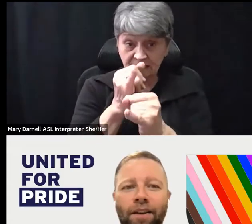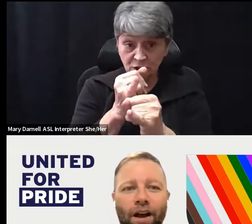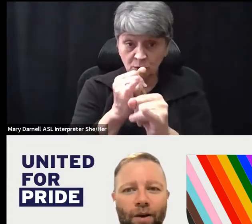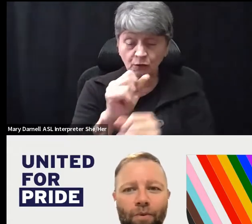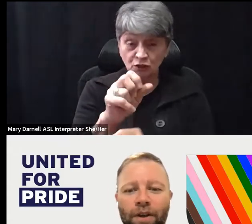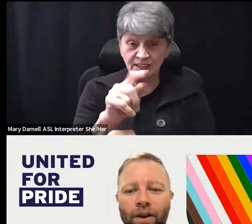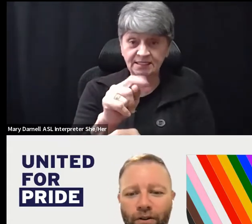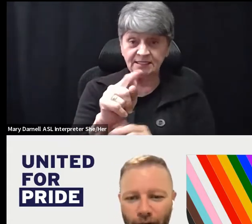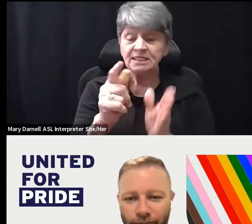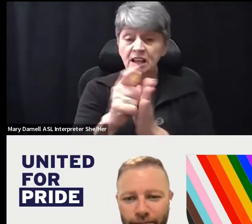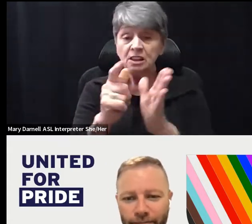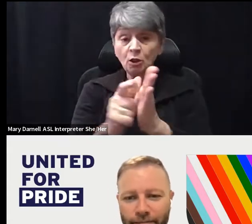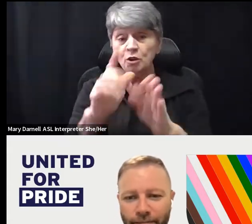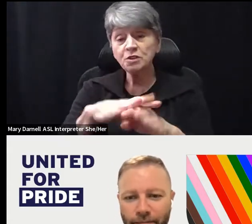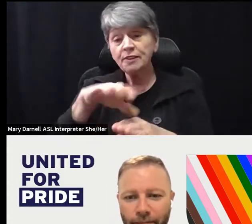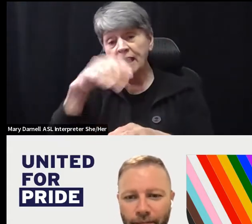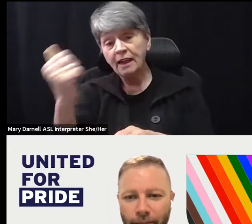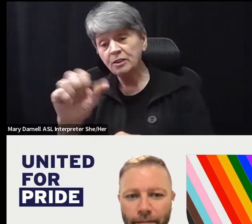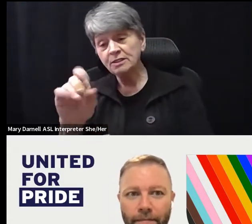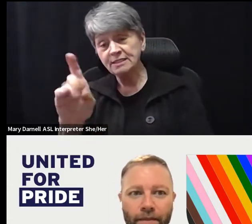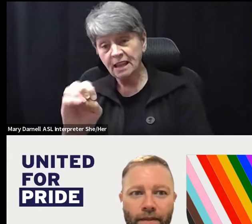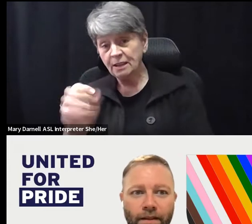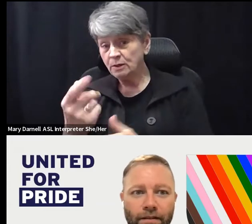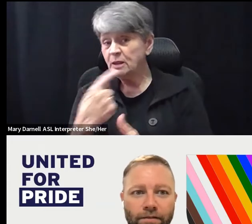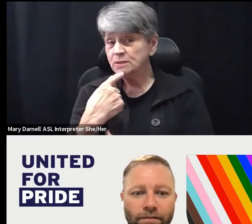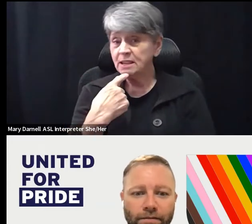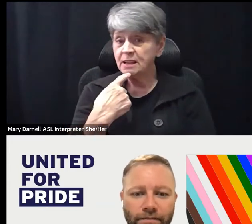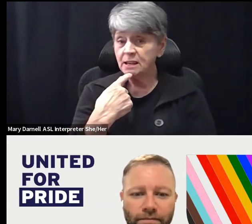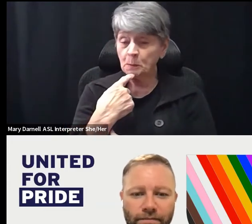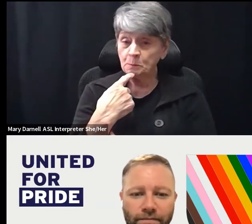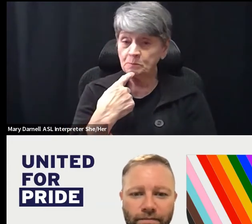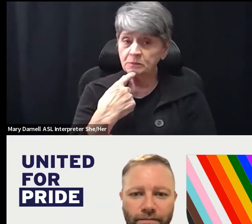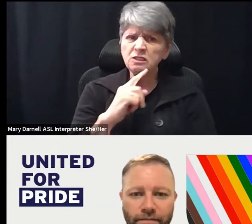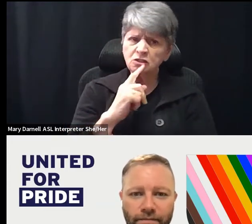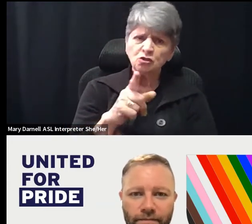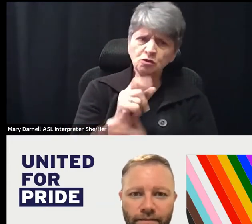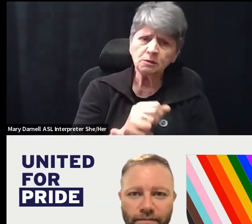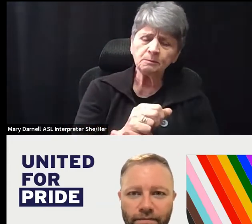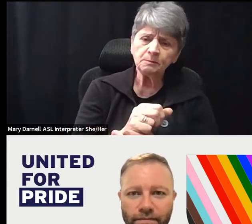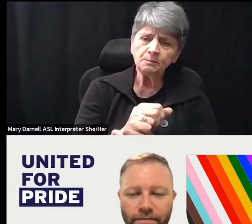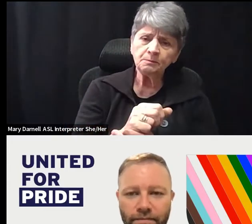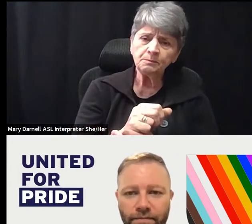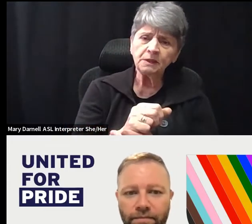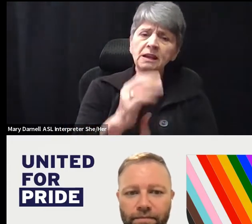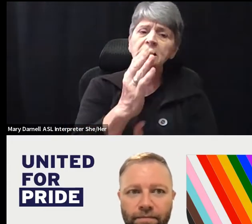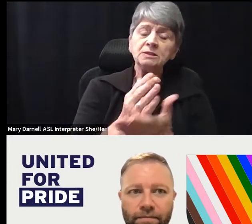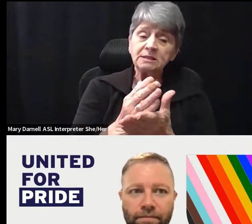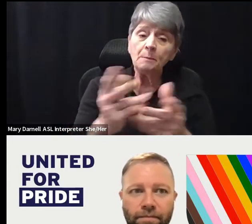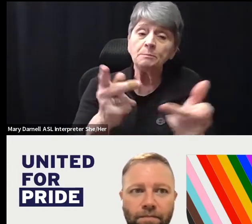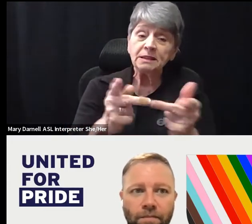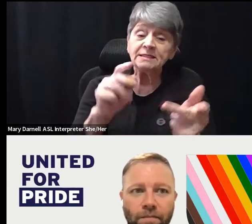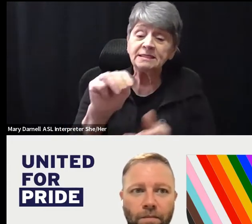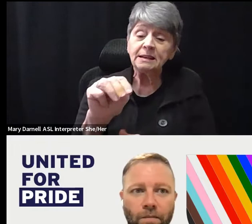side, what were they arguing? Sure. So there are some areas of Maine, the state of Maine, that are